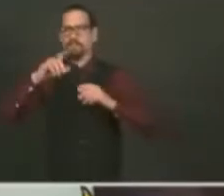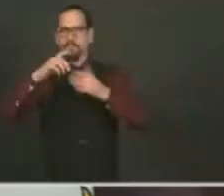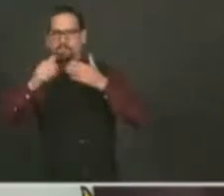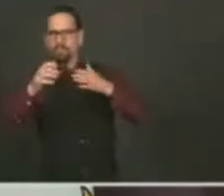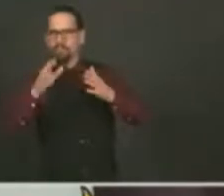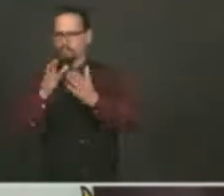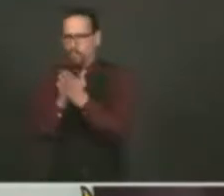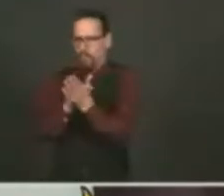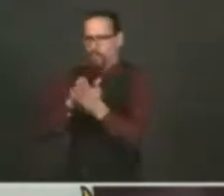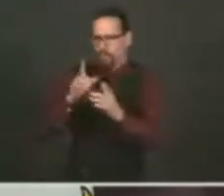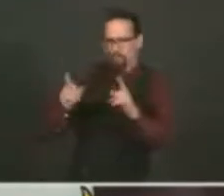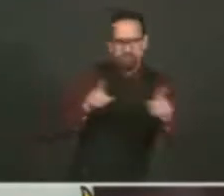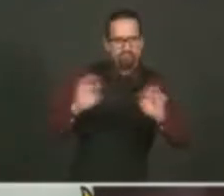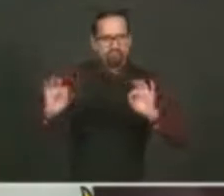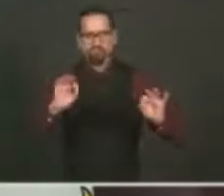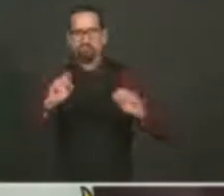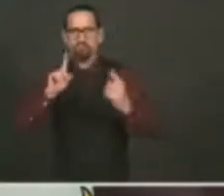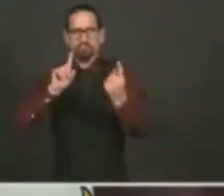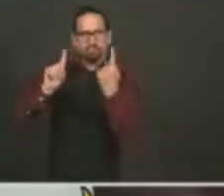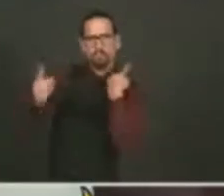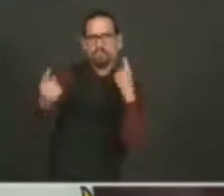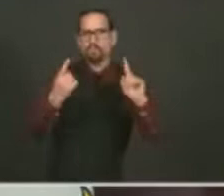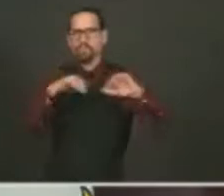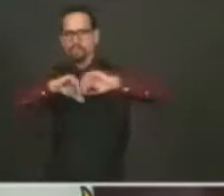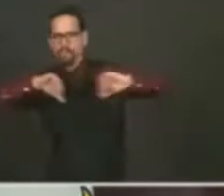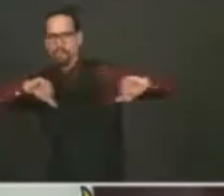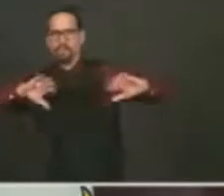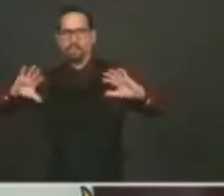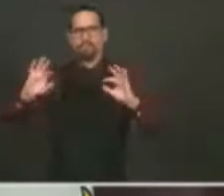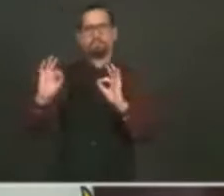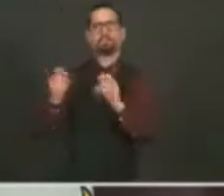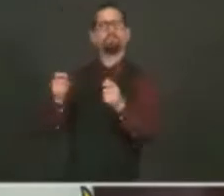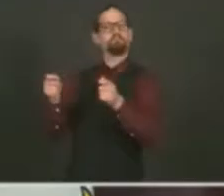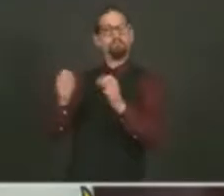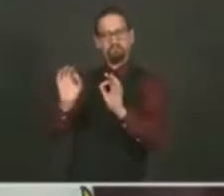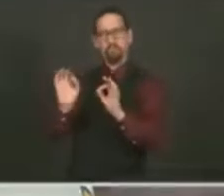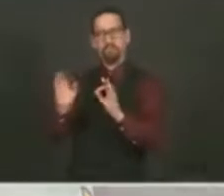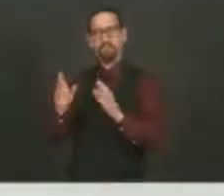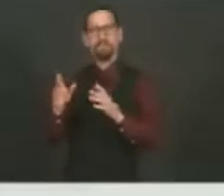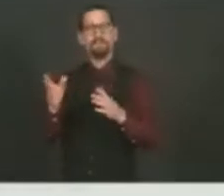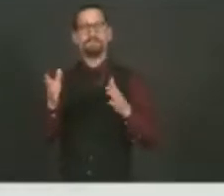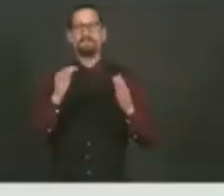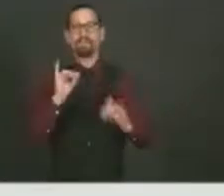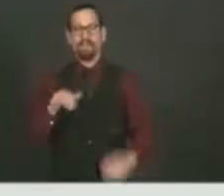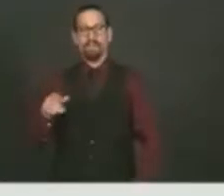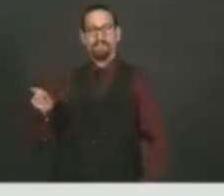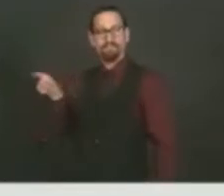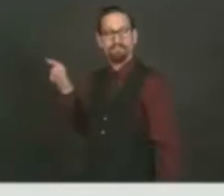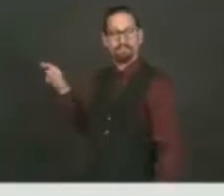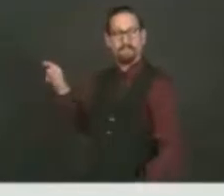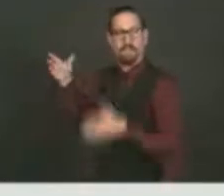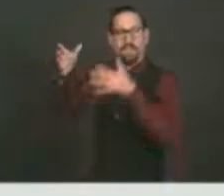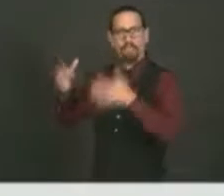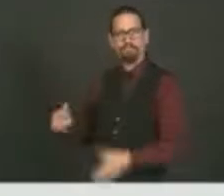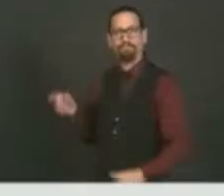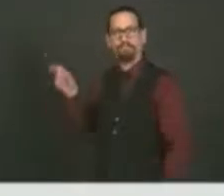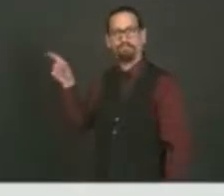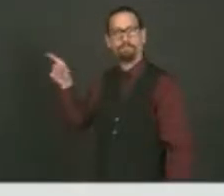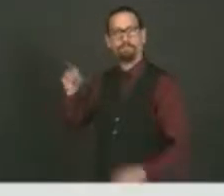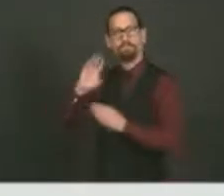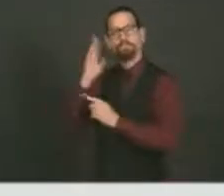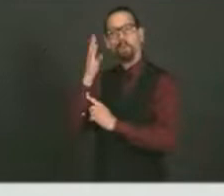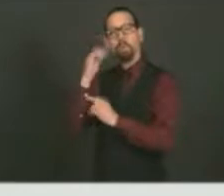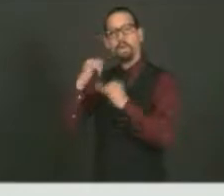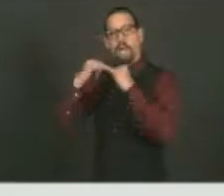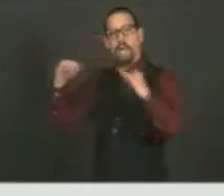large. The overwhelming number of cases on that blue line and the overwhelming